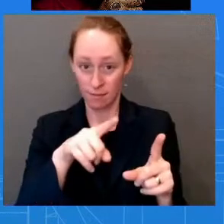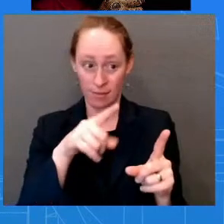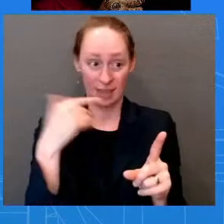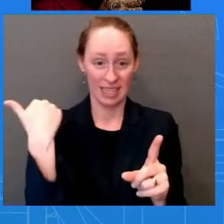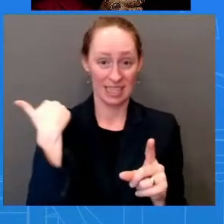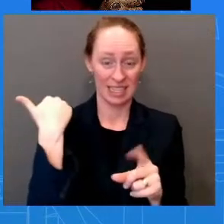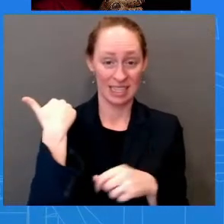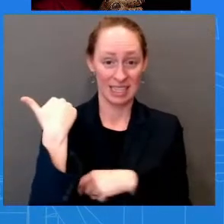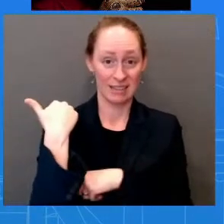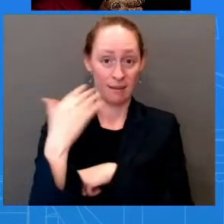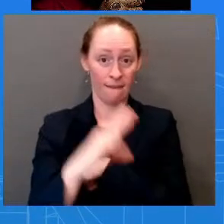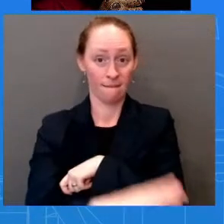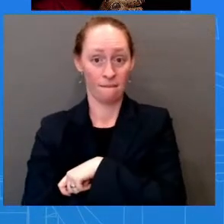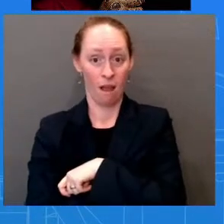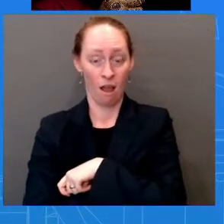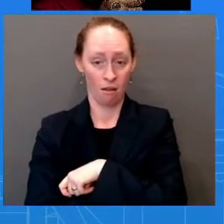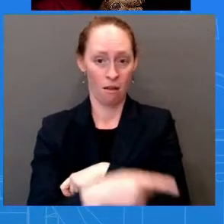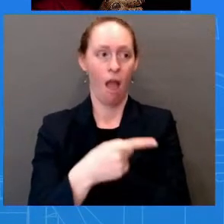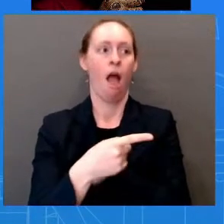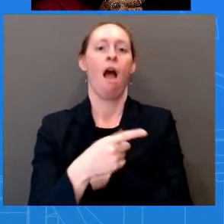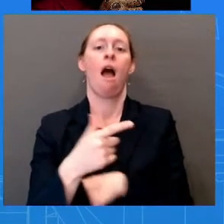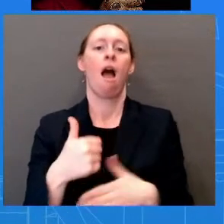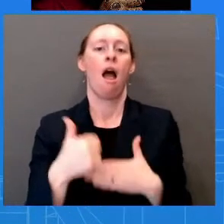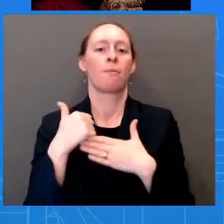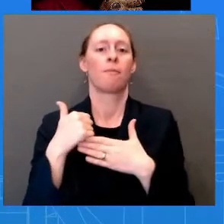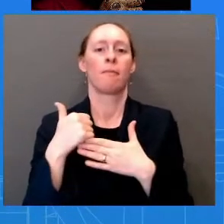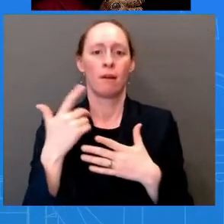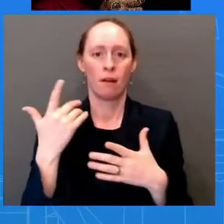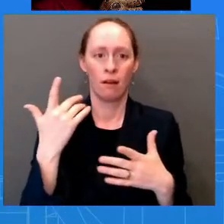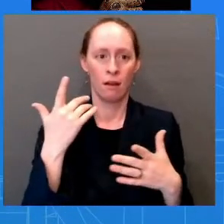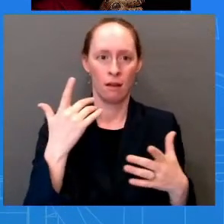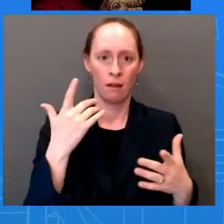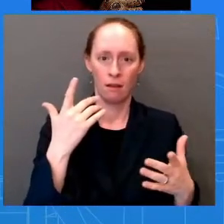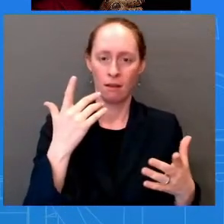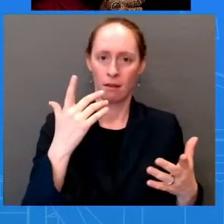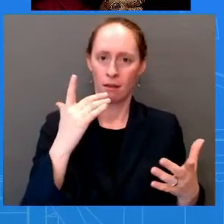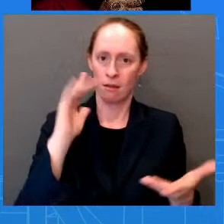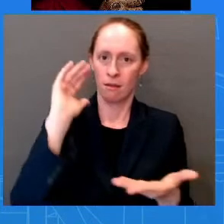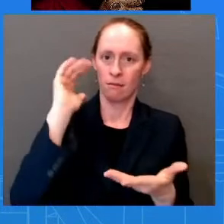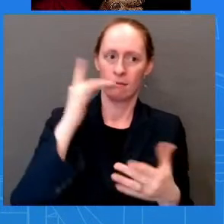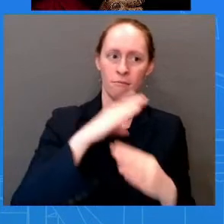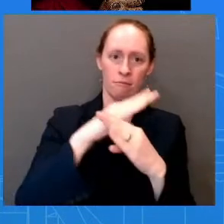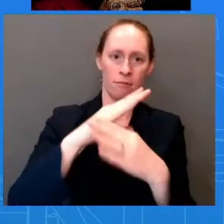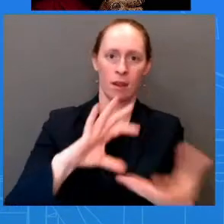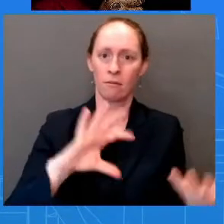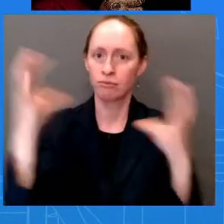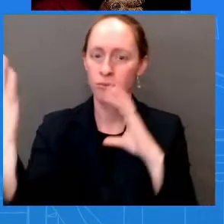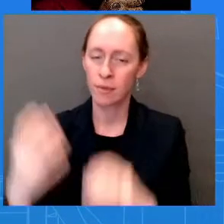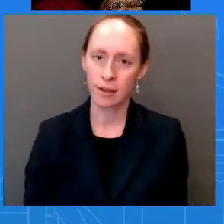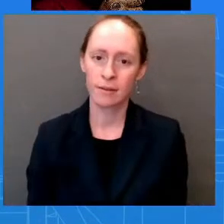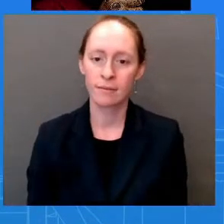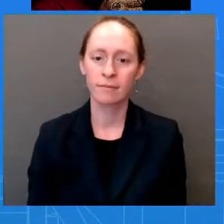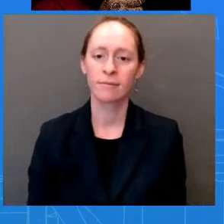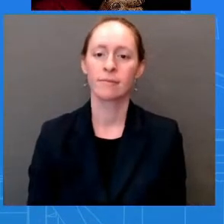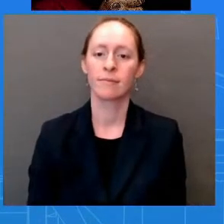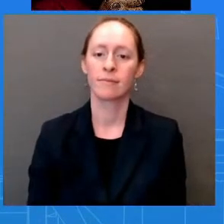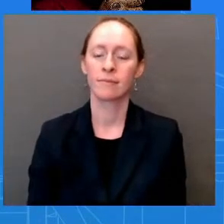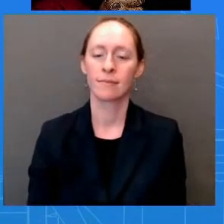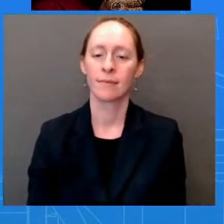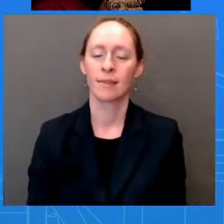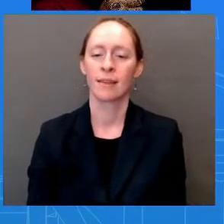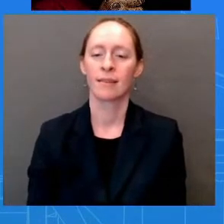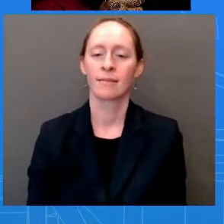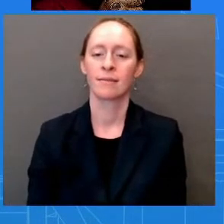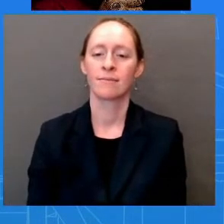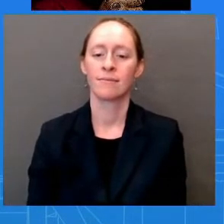that was important, that we were able to prevent that. This administration, it worked to bring unions and